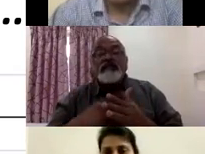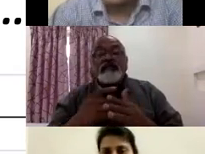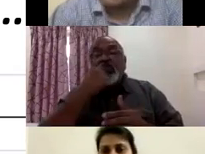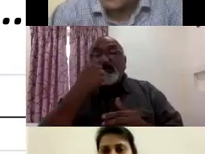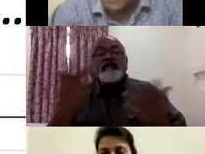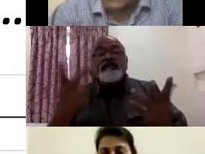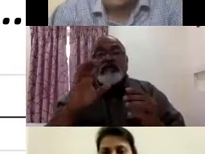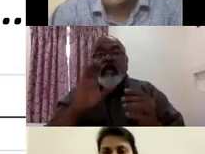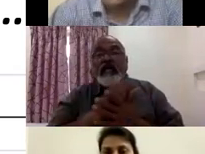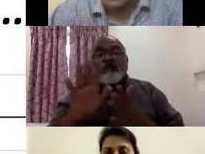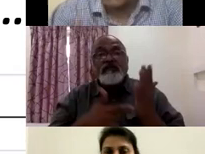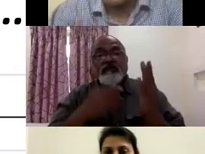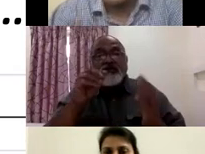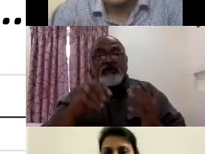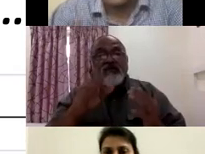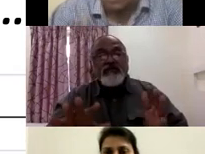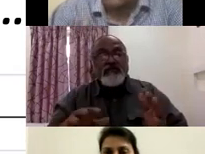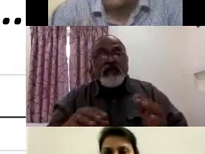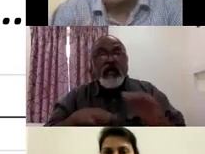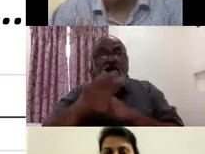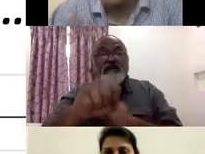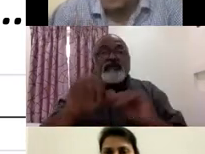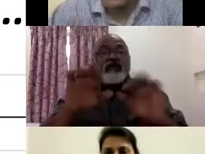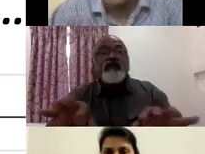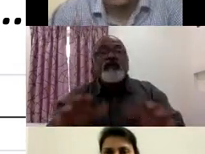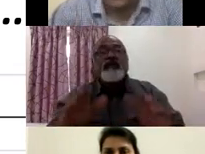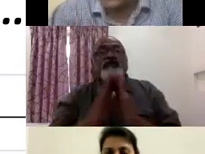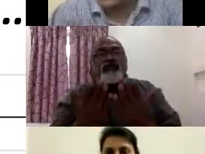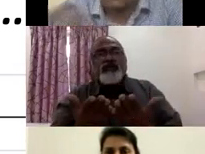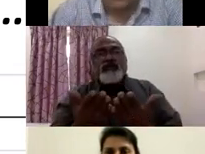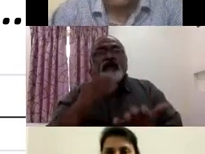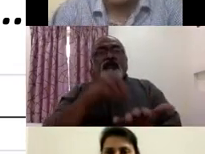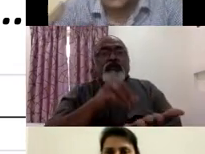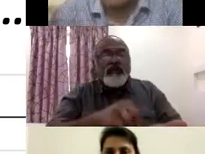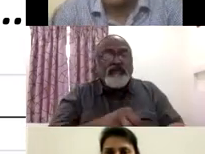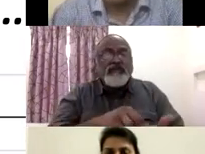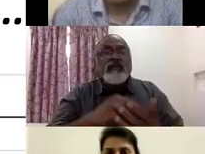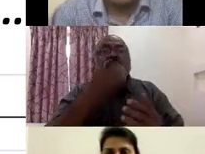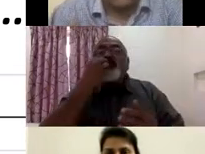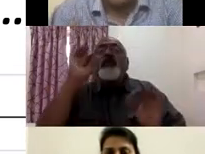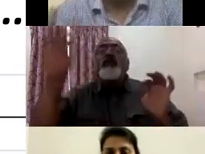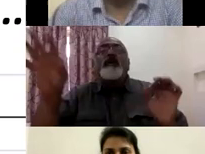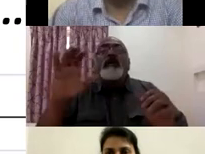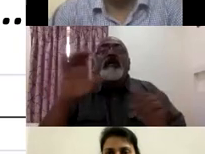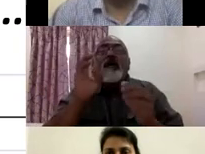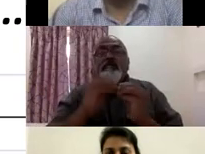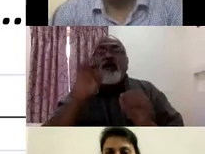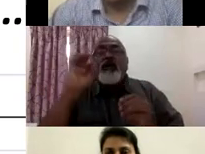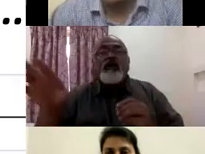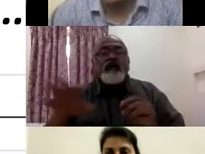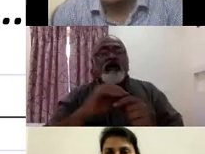here, accessing computers, books, bookings, you know, Swiggy, food order, cab order, all of them